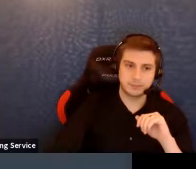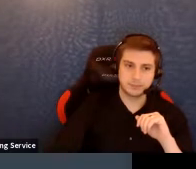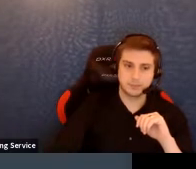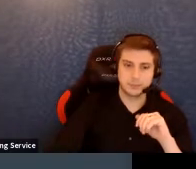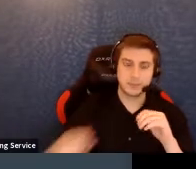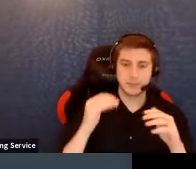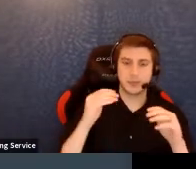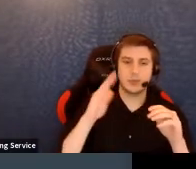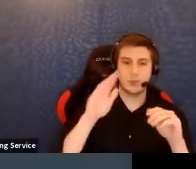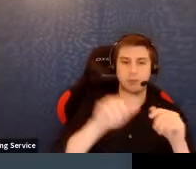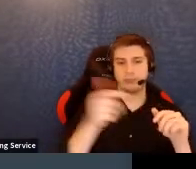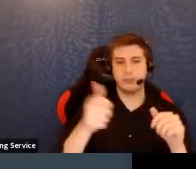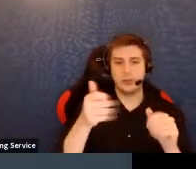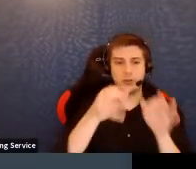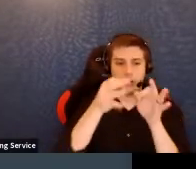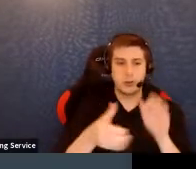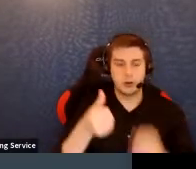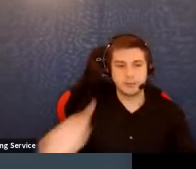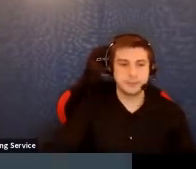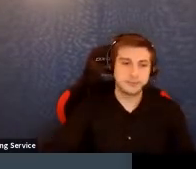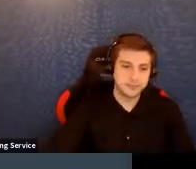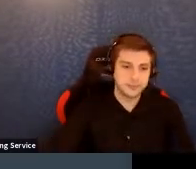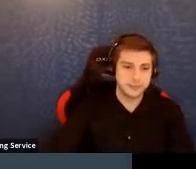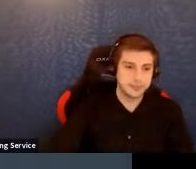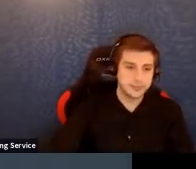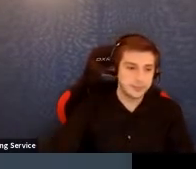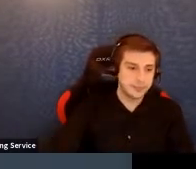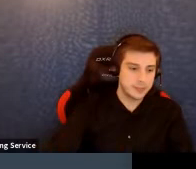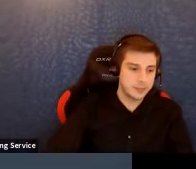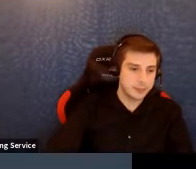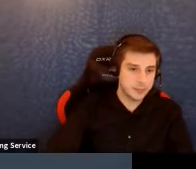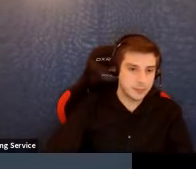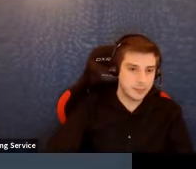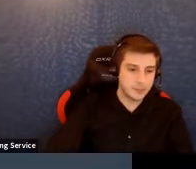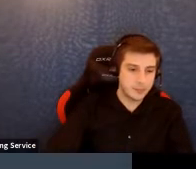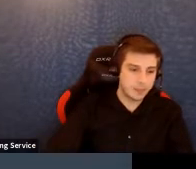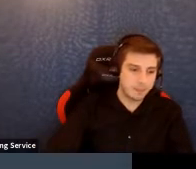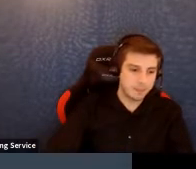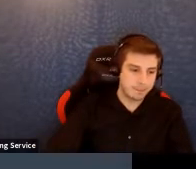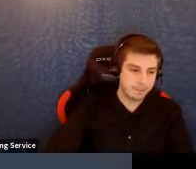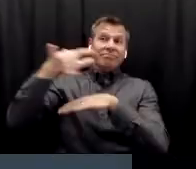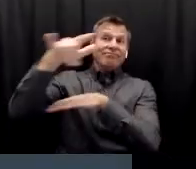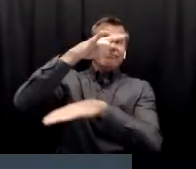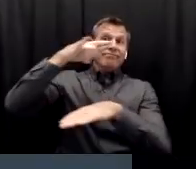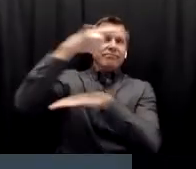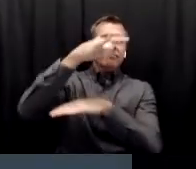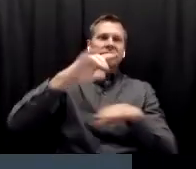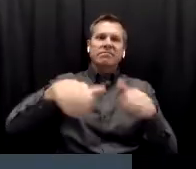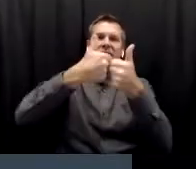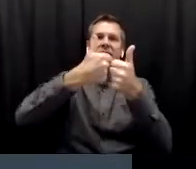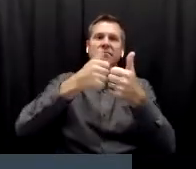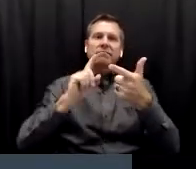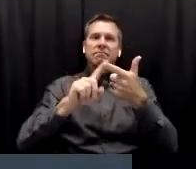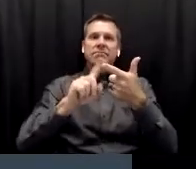Next major challenge about flying at night, we need to really make sure that our crew is ready for